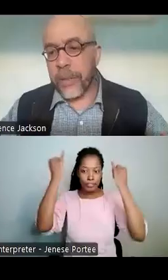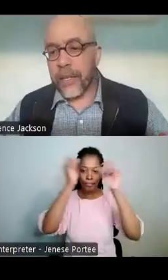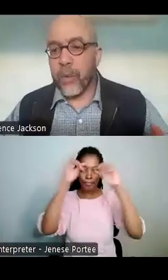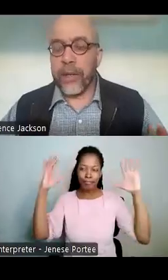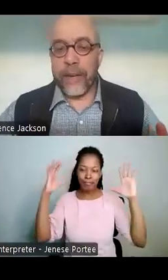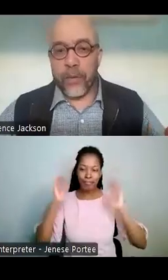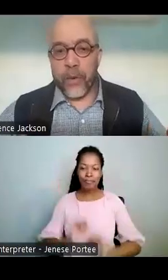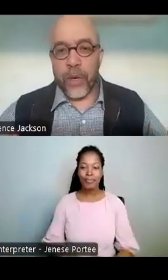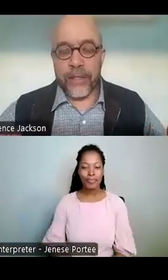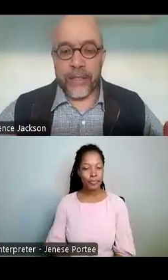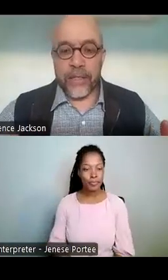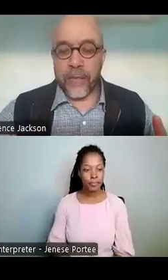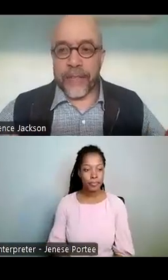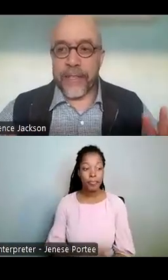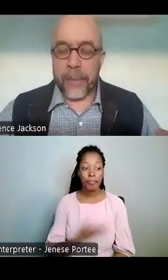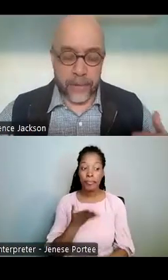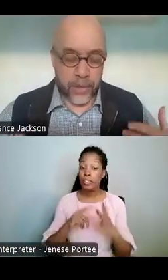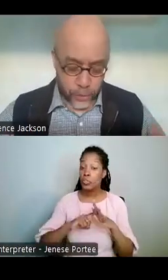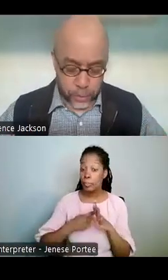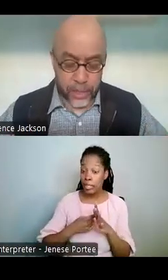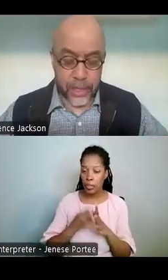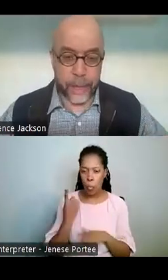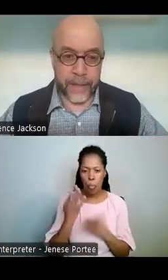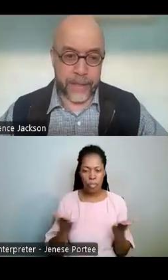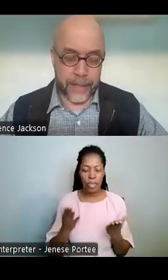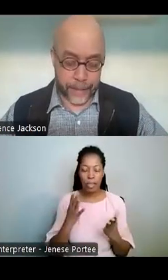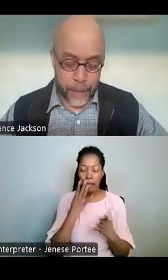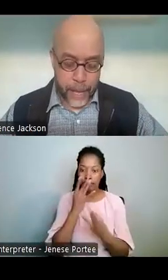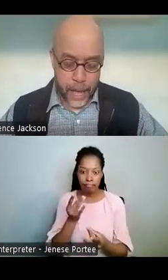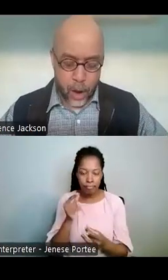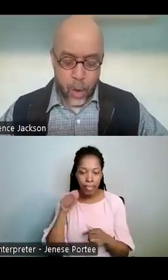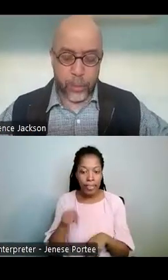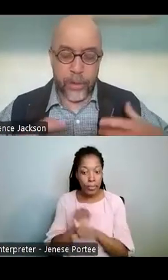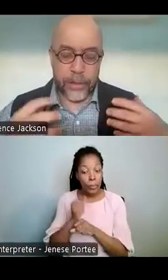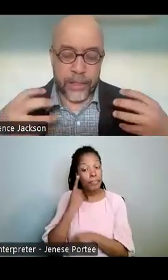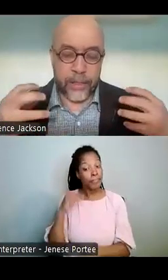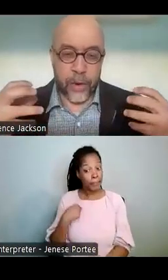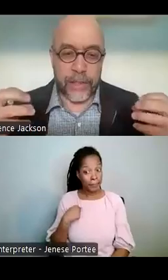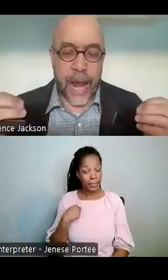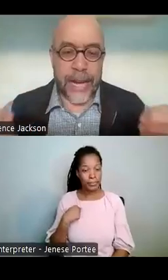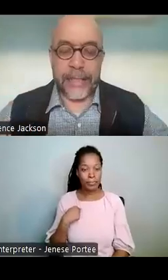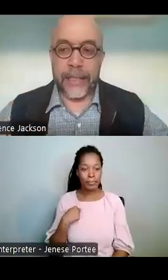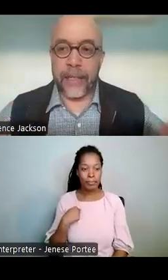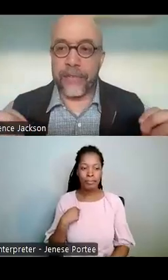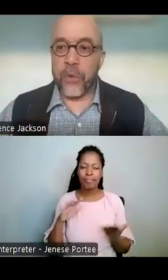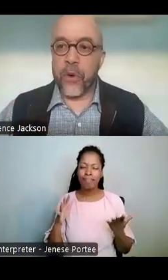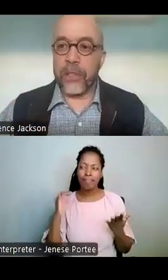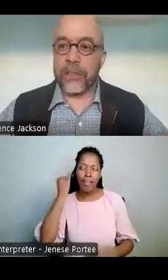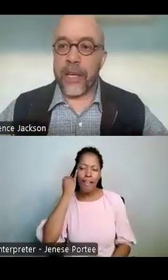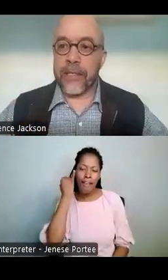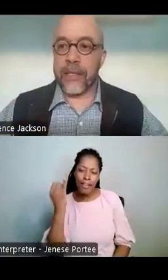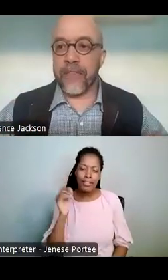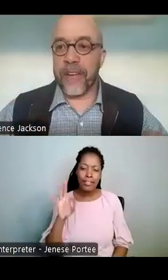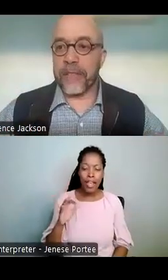to begin with, one of the things that's so fascinating about this work for me is that it's sort of like the idea of New